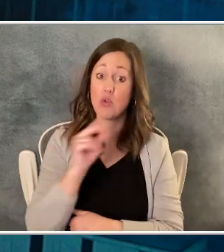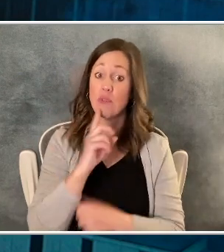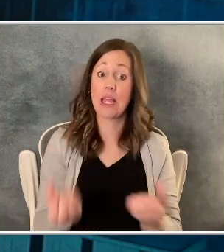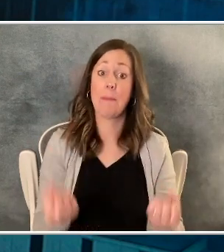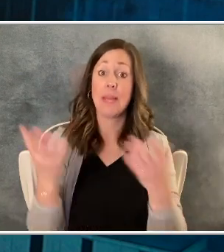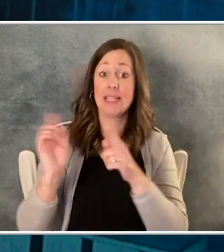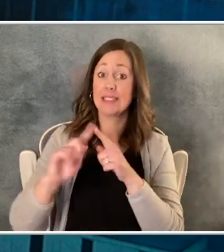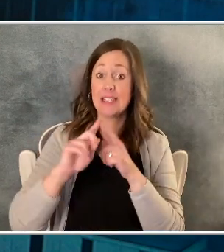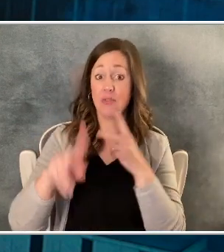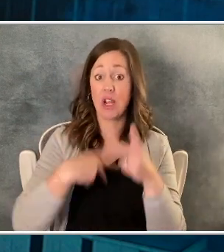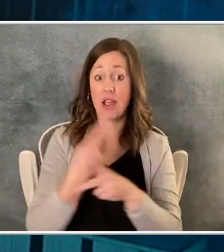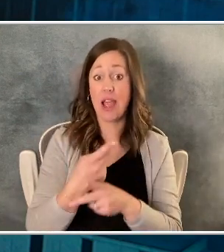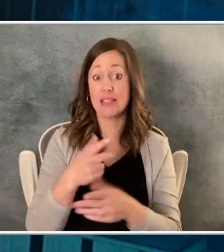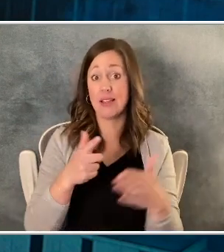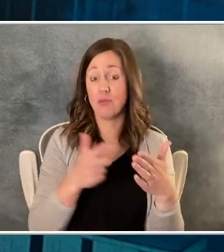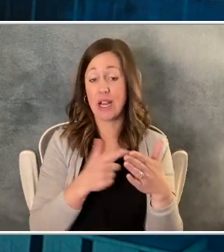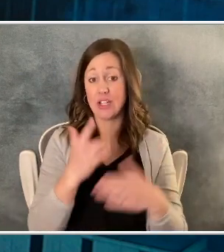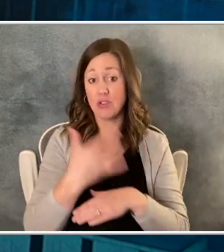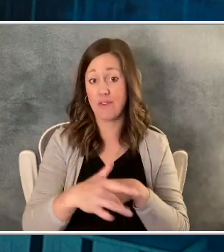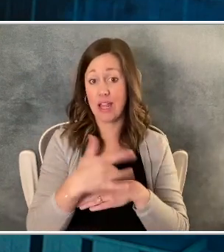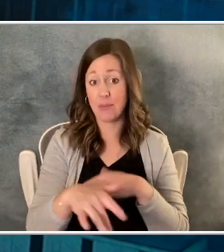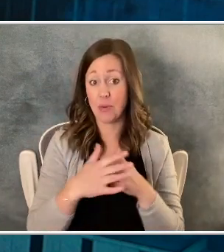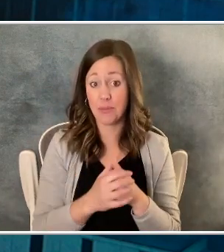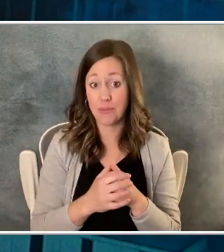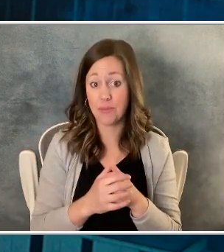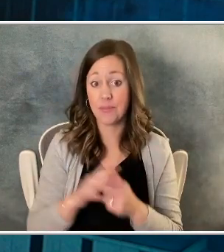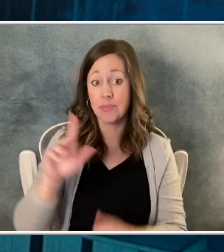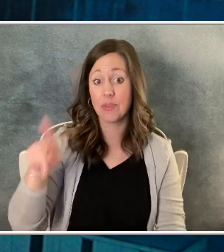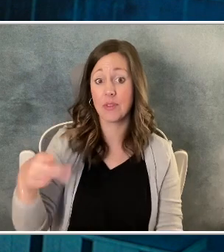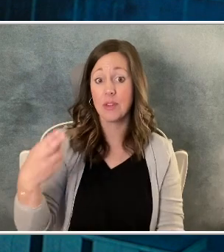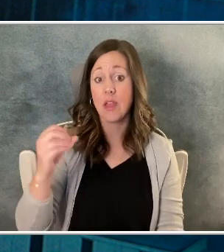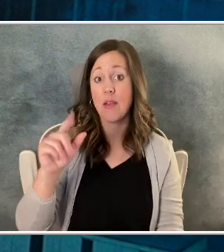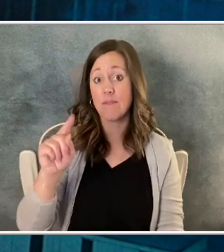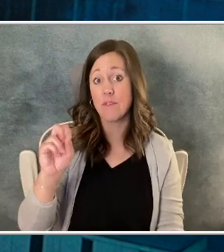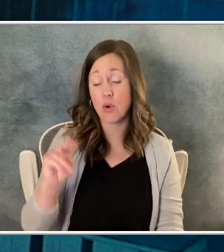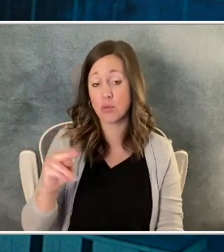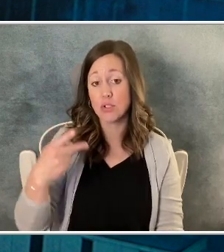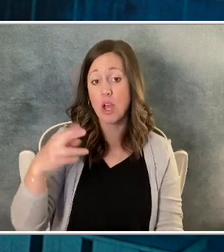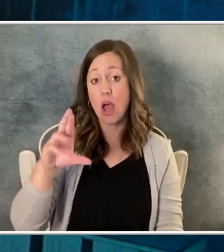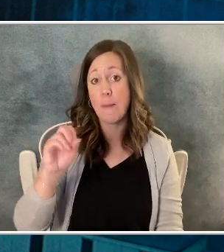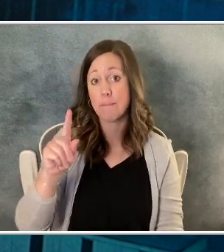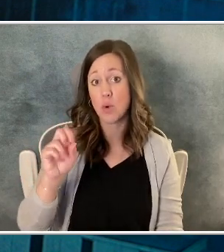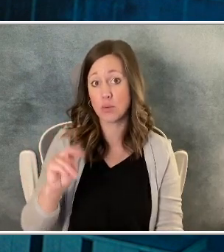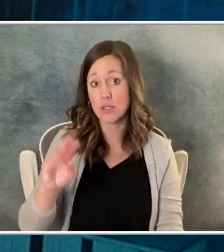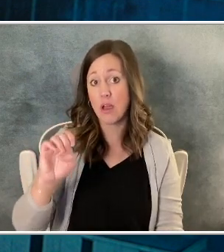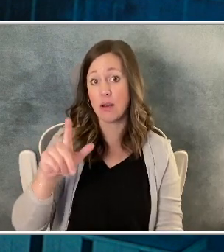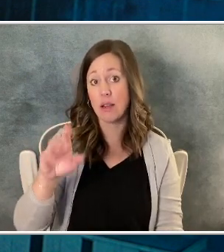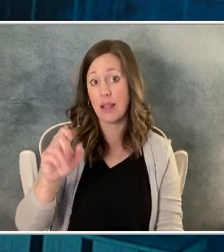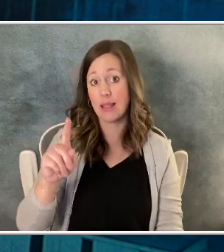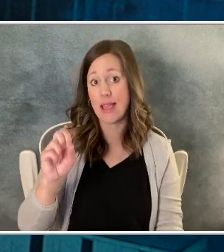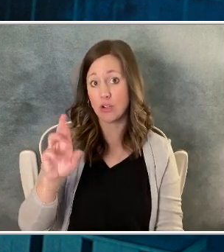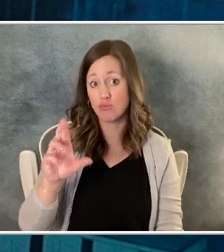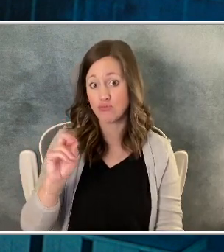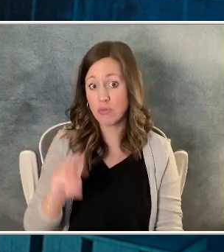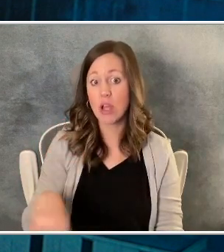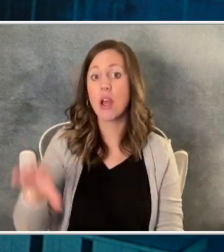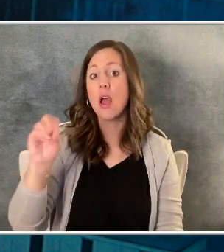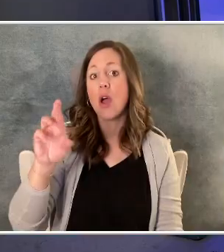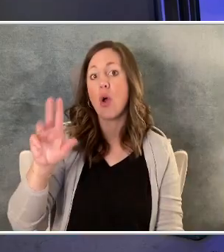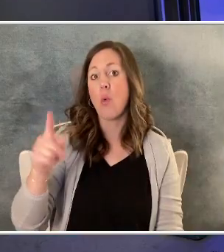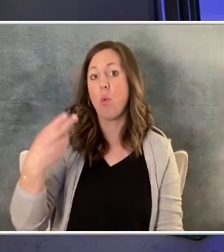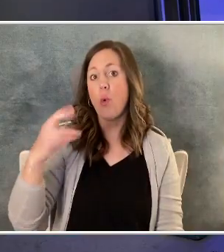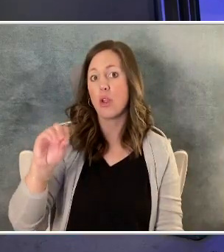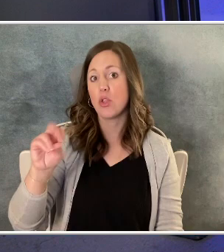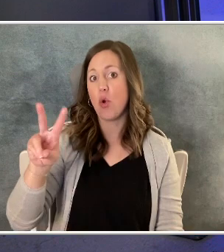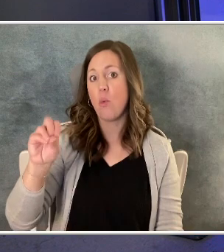radiation that are available. There's photon, proton, electron, and even orthovoltage radiation. And nice to know that